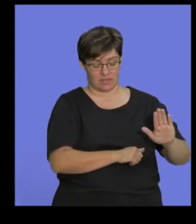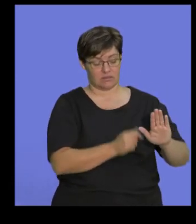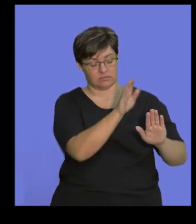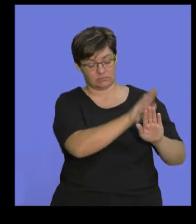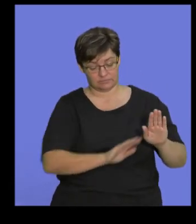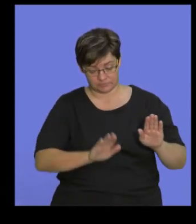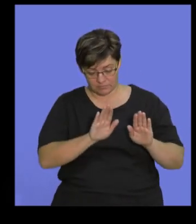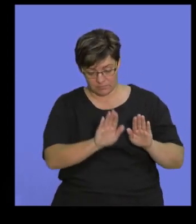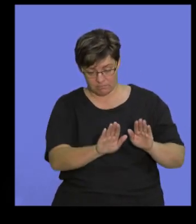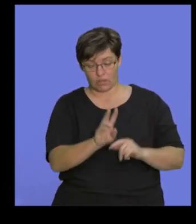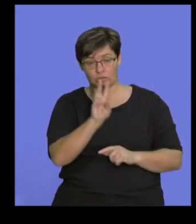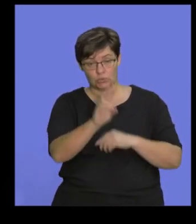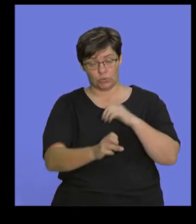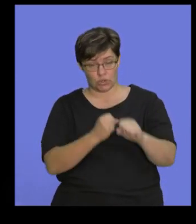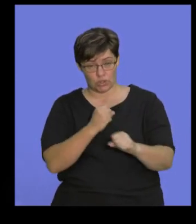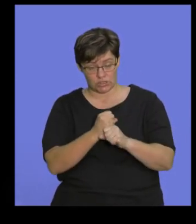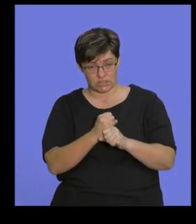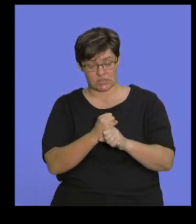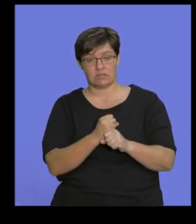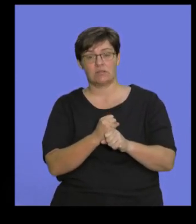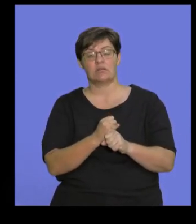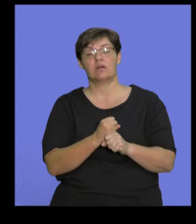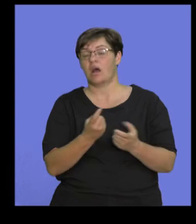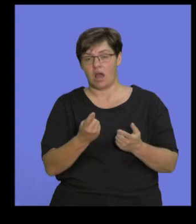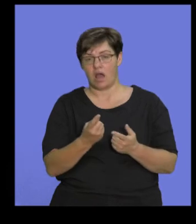the 2 years, the interest became